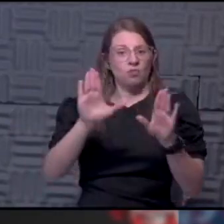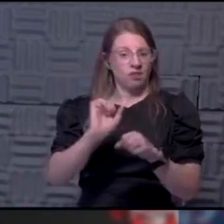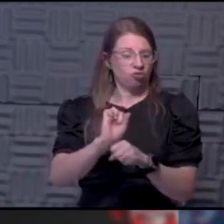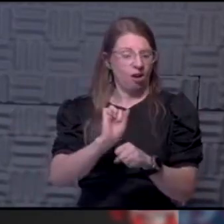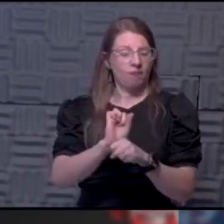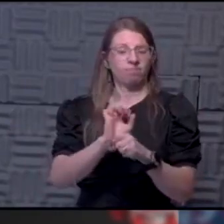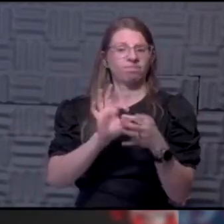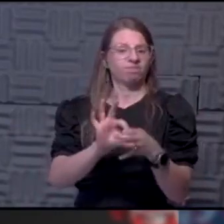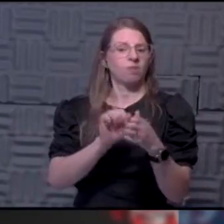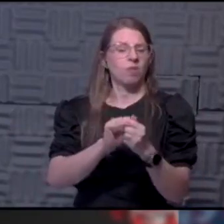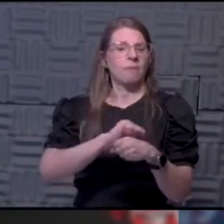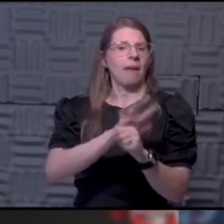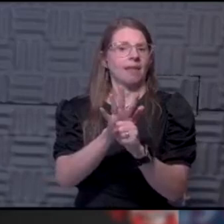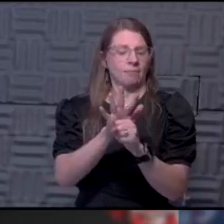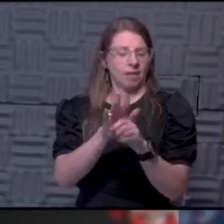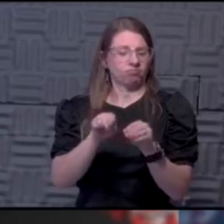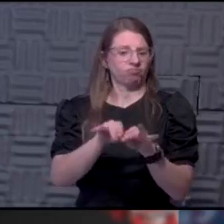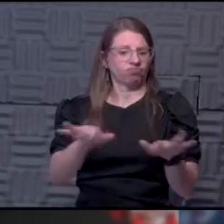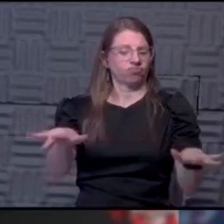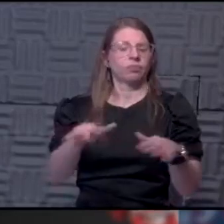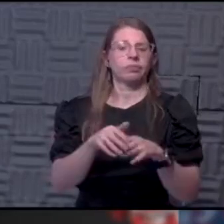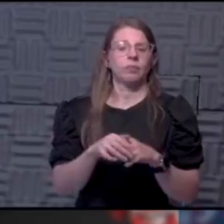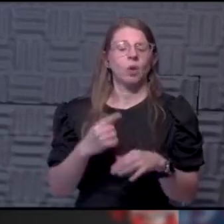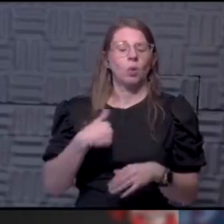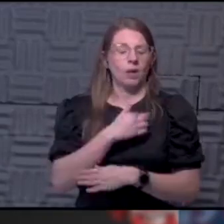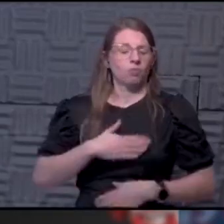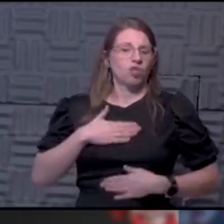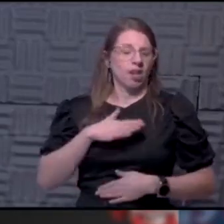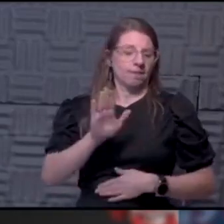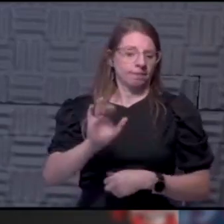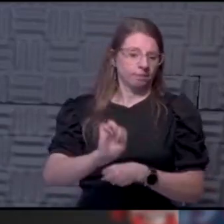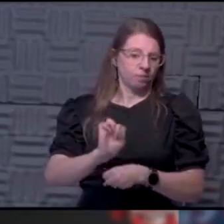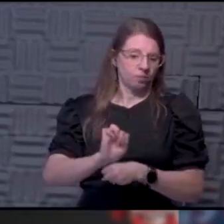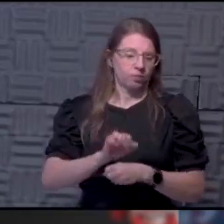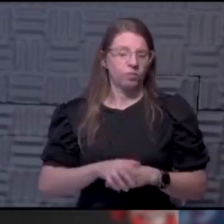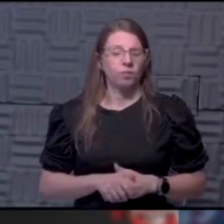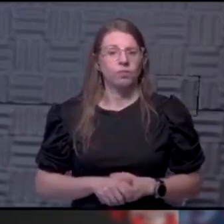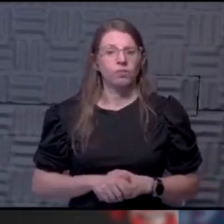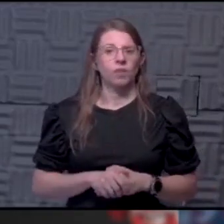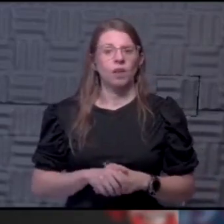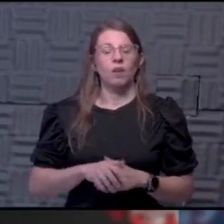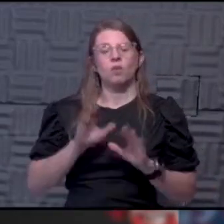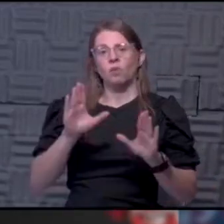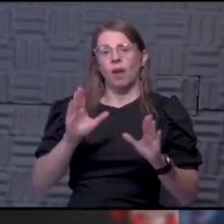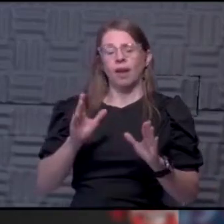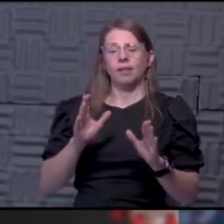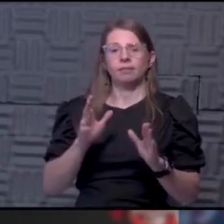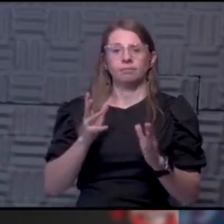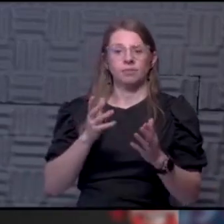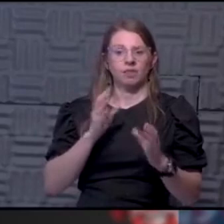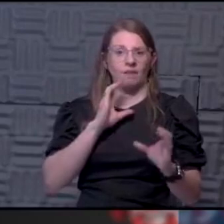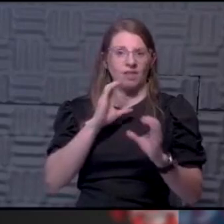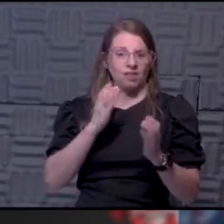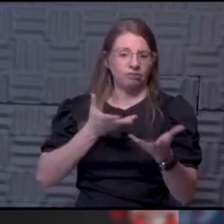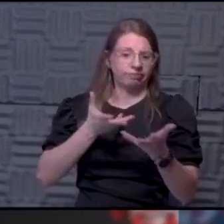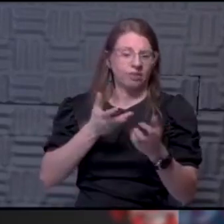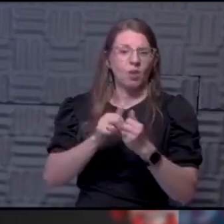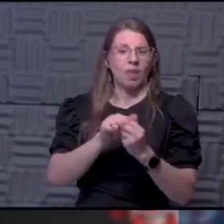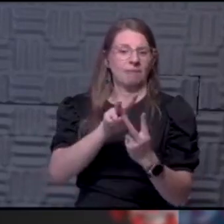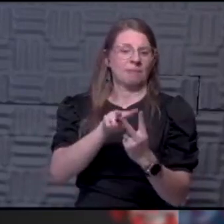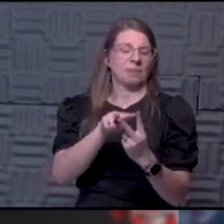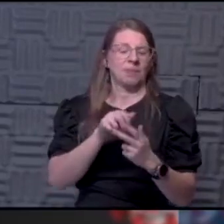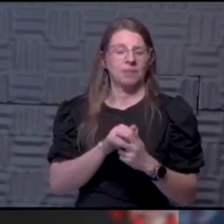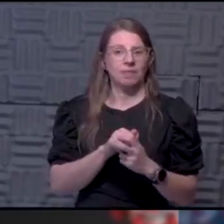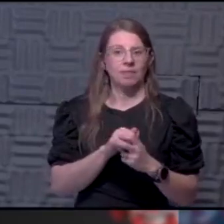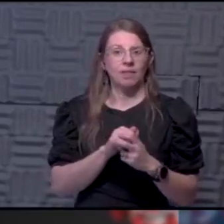this pandemic, and we appreciate the great work they've done, and it'll be great to have a conversation with Senator Moran and Senator Blunt. Together, we're going